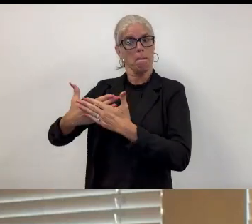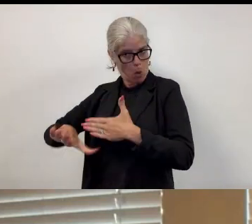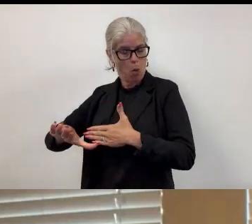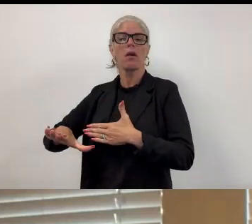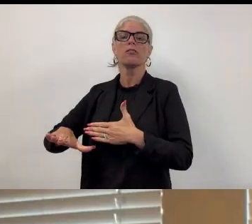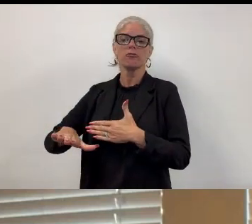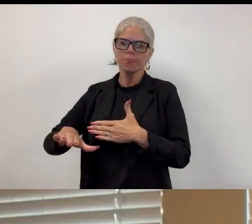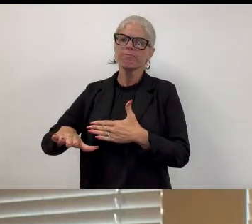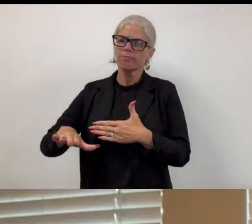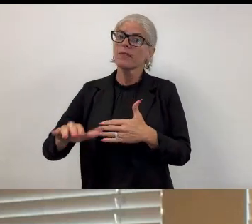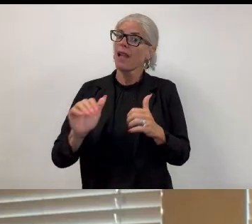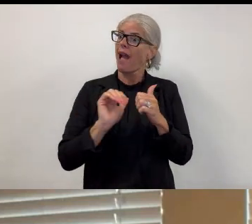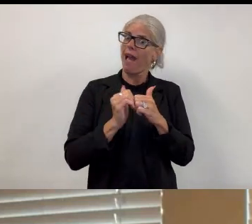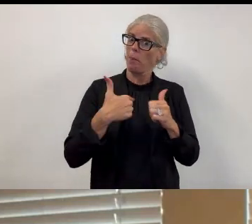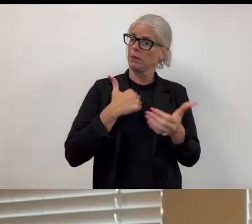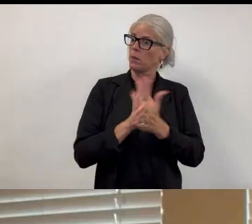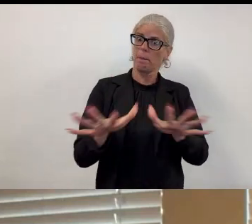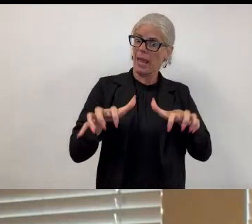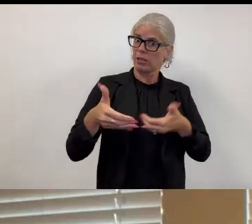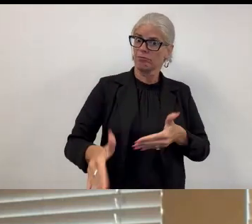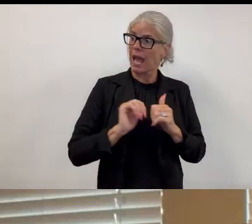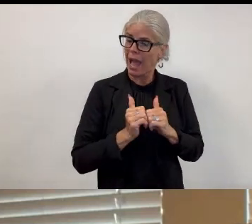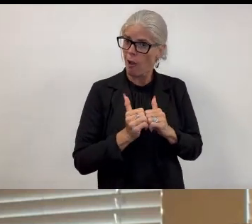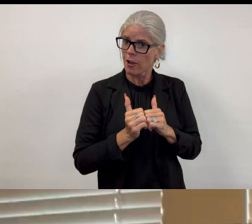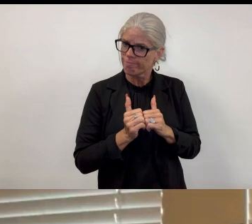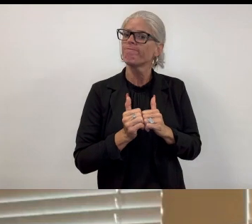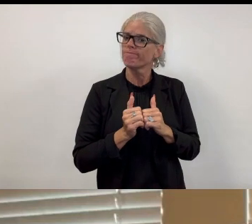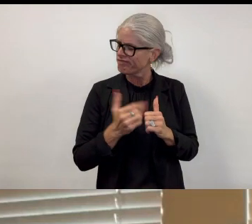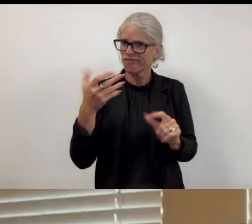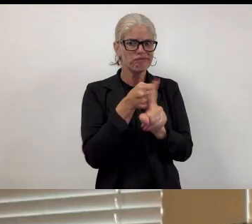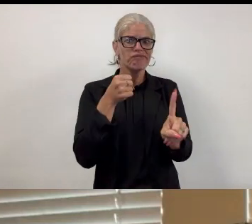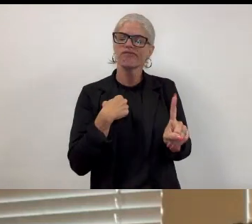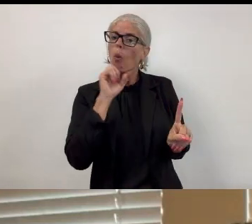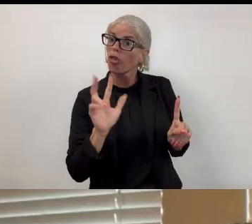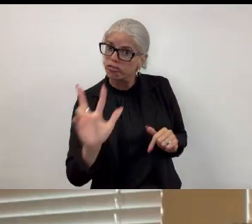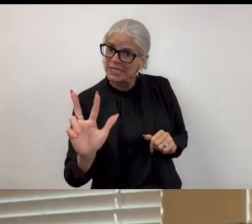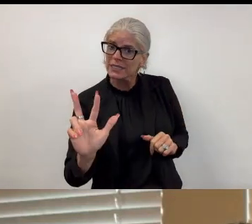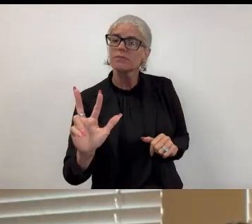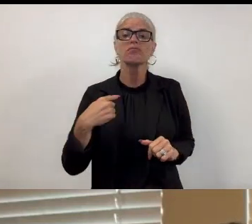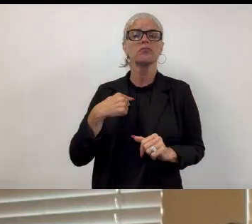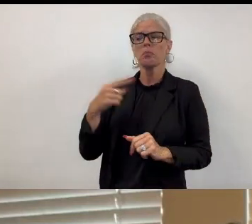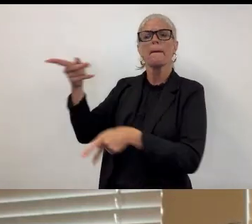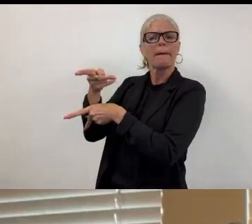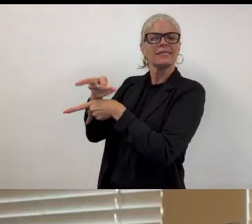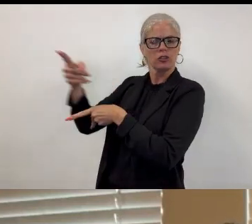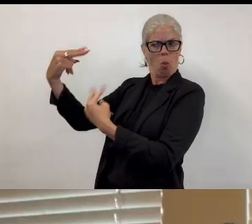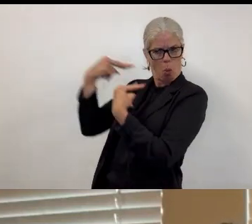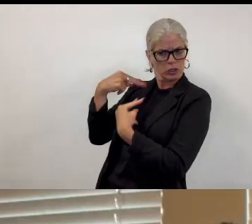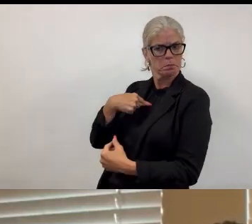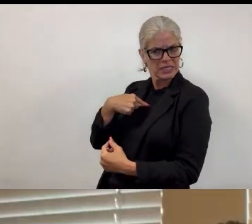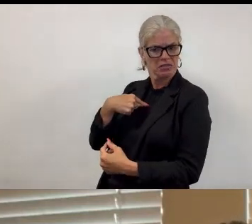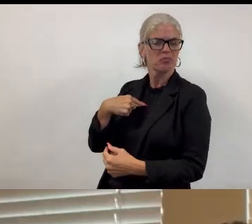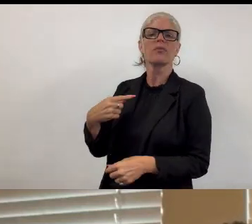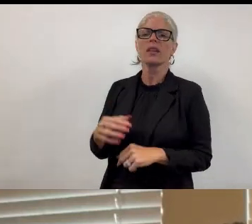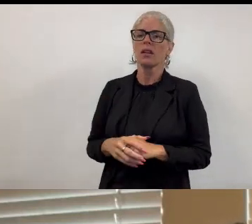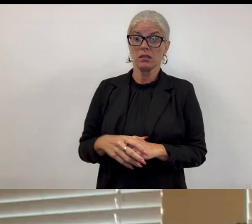I was a very little kid, but the story about how I became paralyzed, like I said, it happened when I was 3 years old. And I was at my